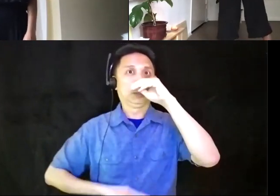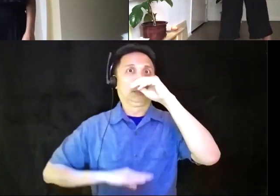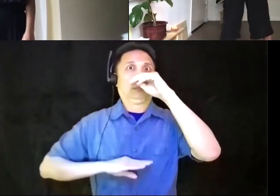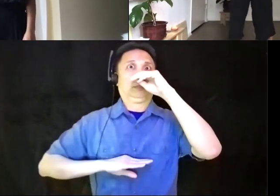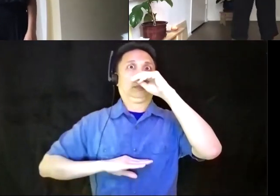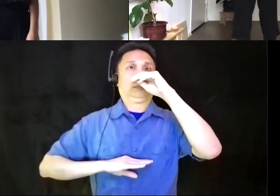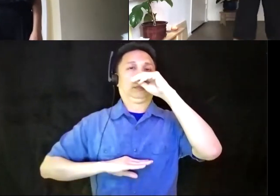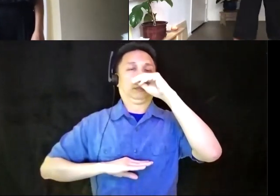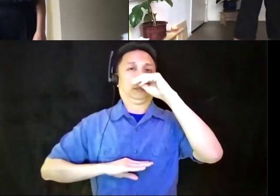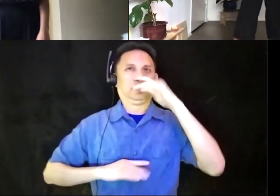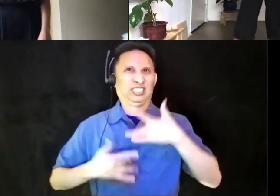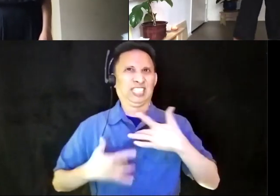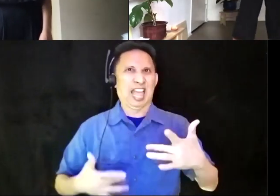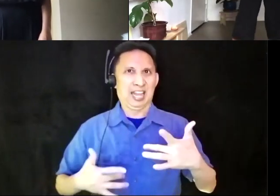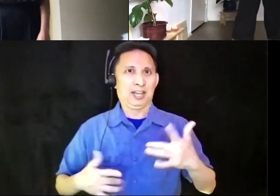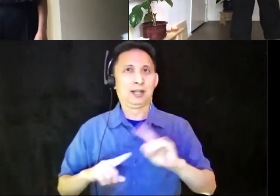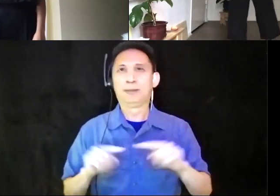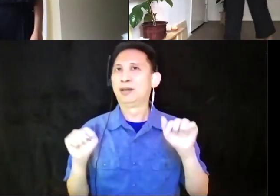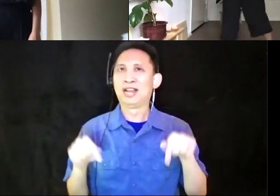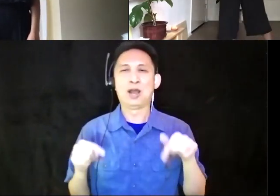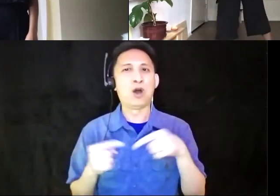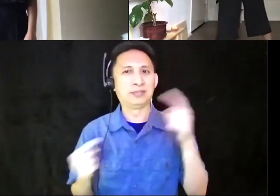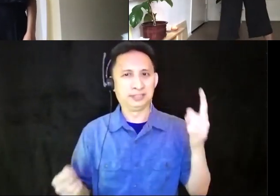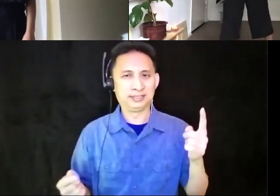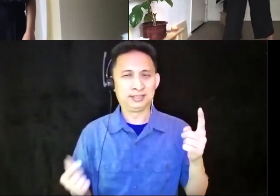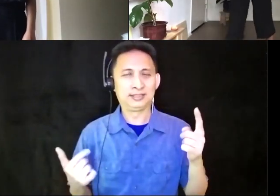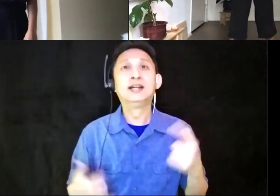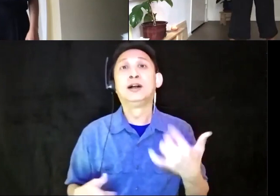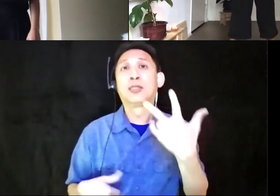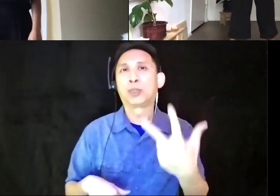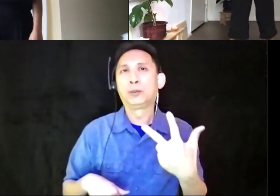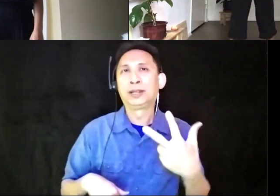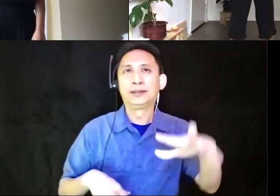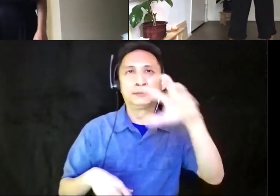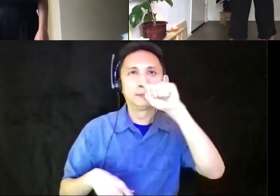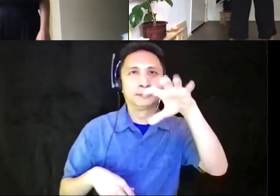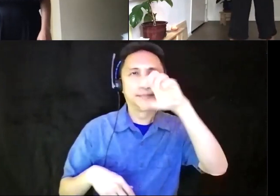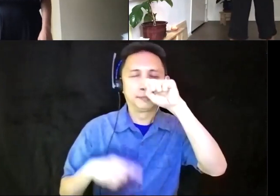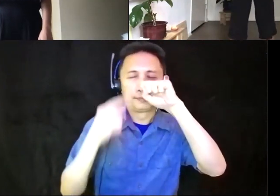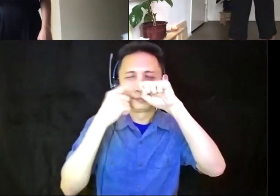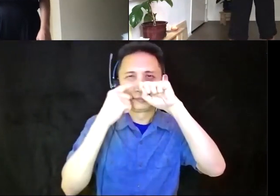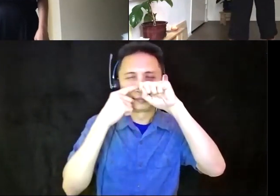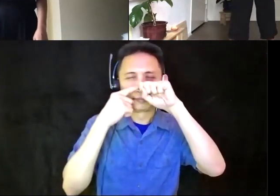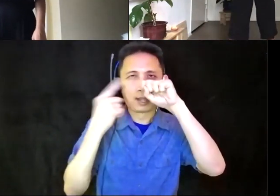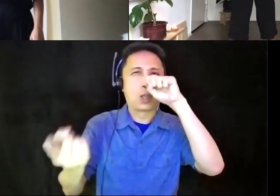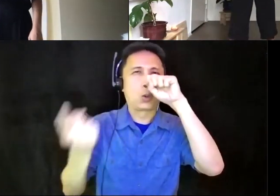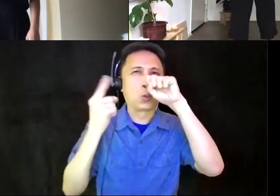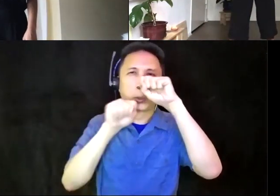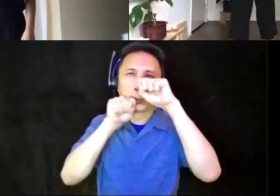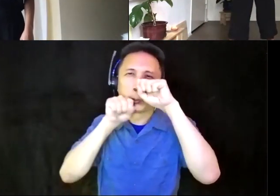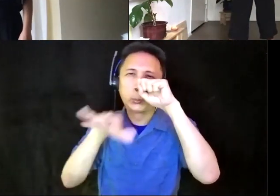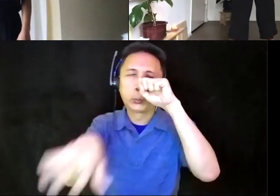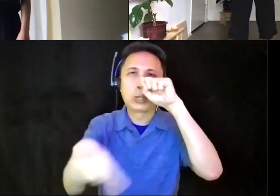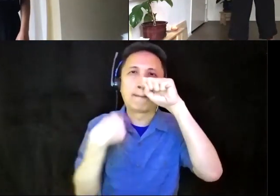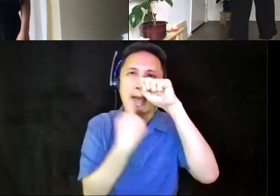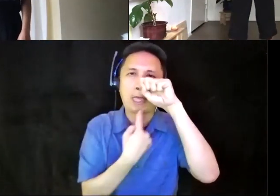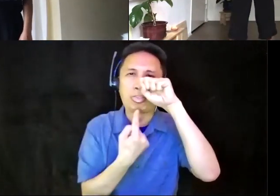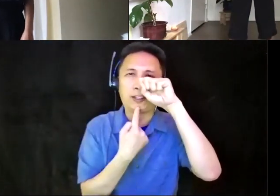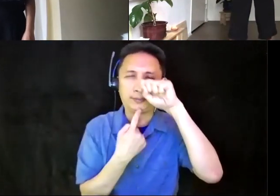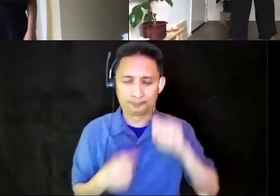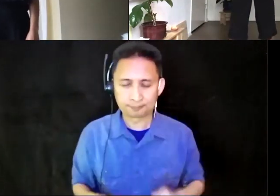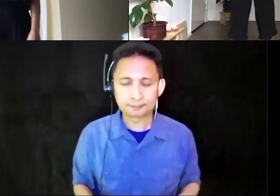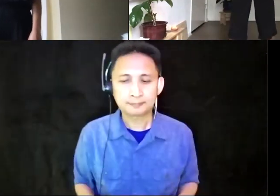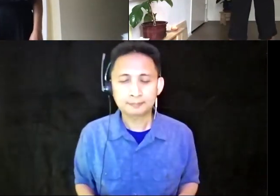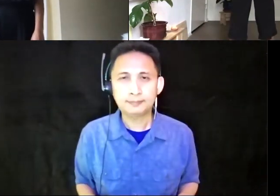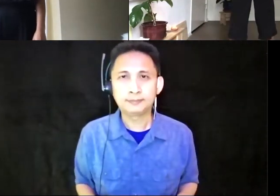this breath, we take 3 breaths in through the nose and 1 breath out through the mouth. So one question my